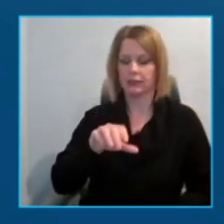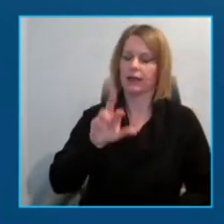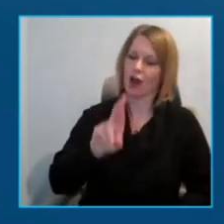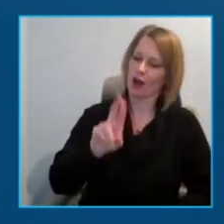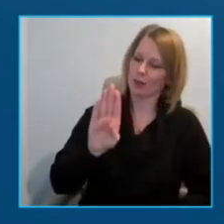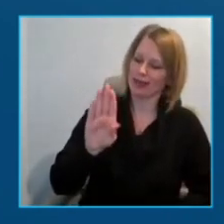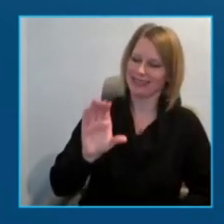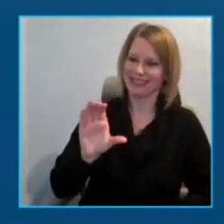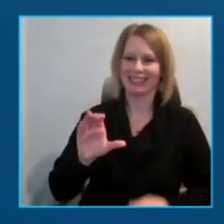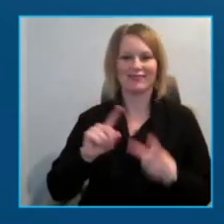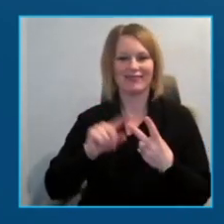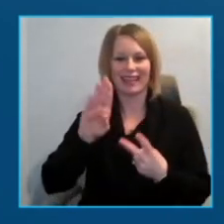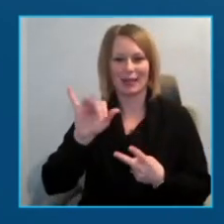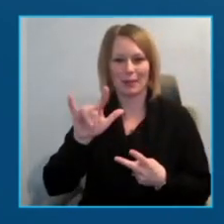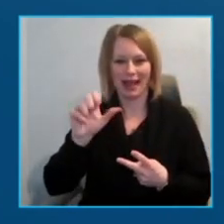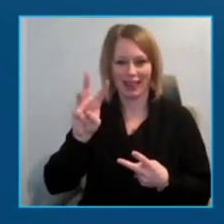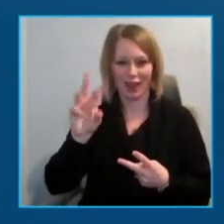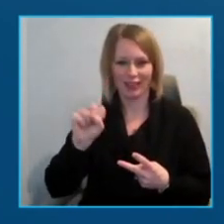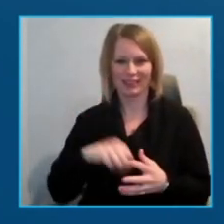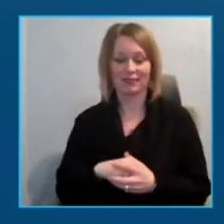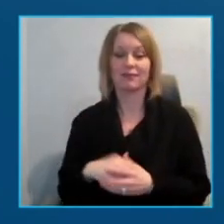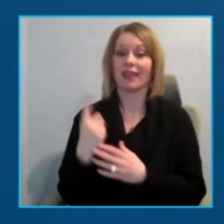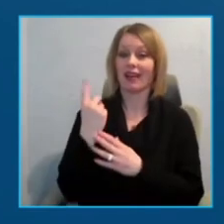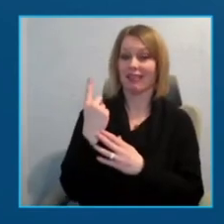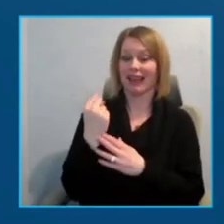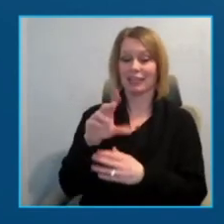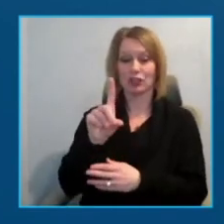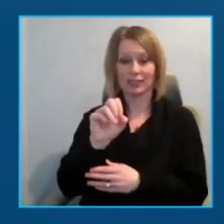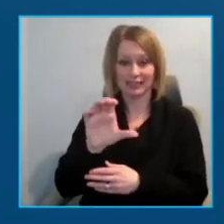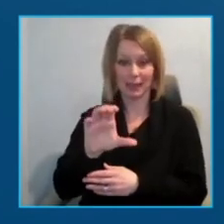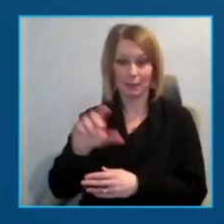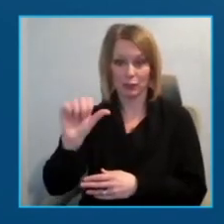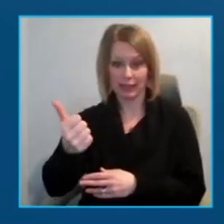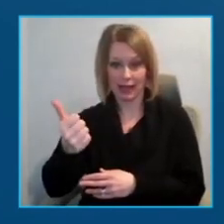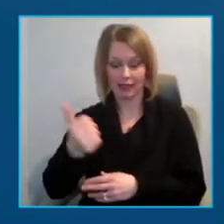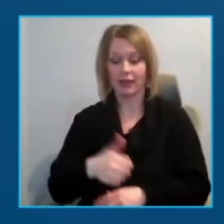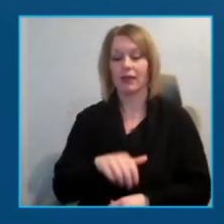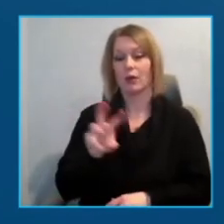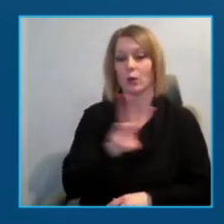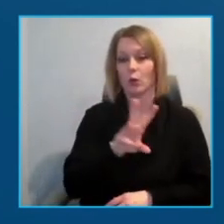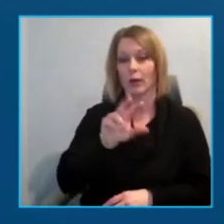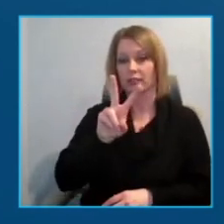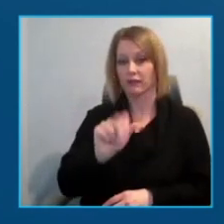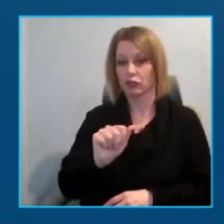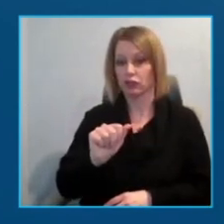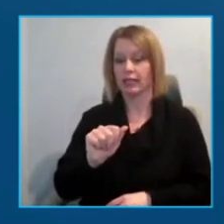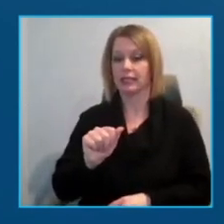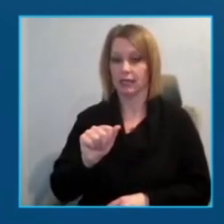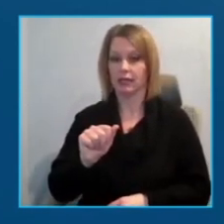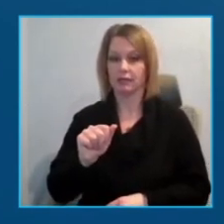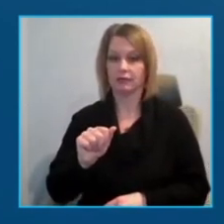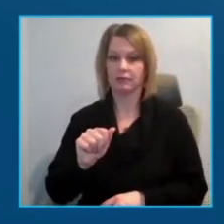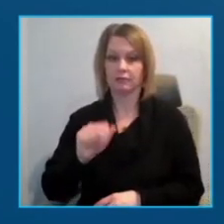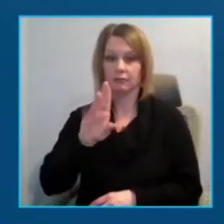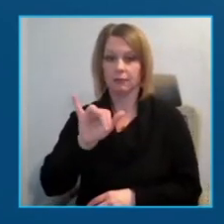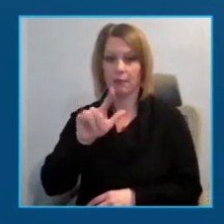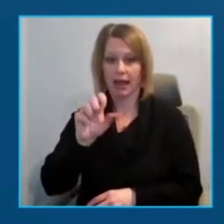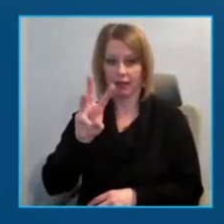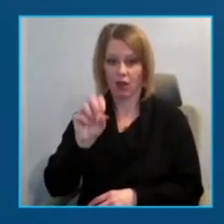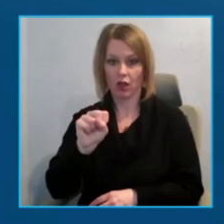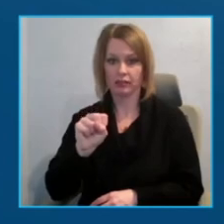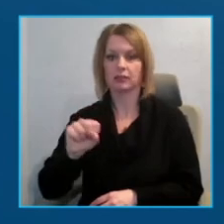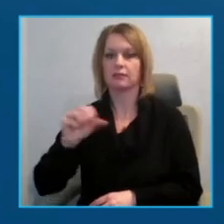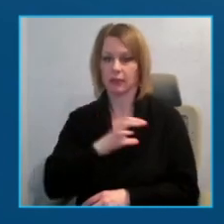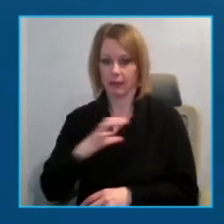Last year, on December 10th, the West Virginia Democratic Party's Bylaws Committee held a meeting to review the party's